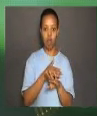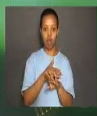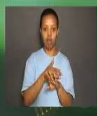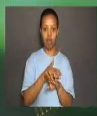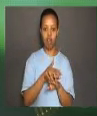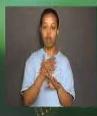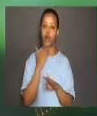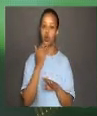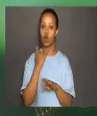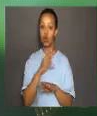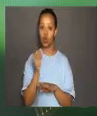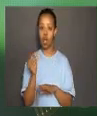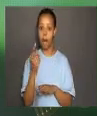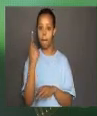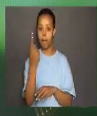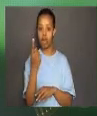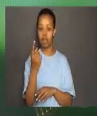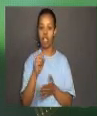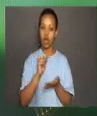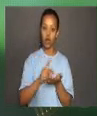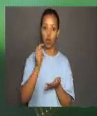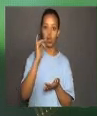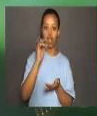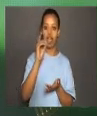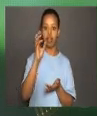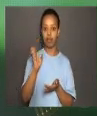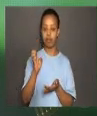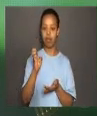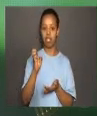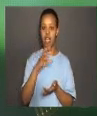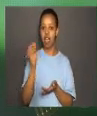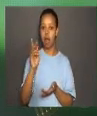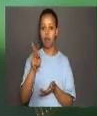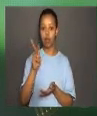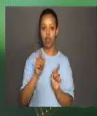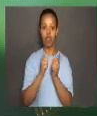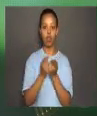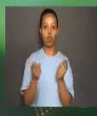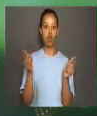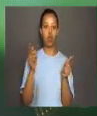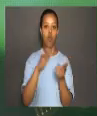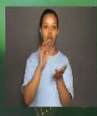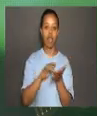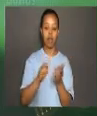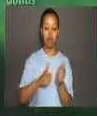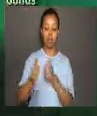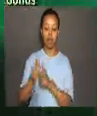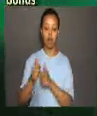between the sugar in one nucleotide and the phosphate group in the